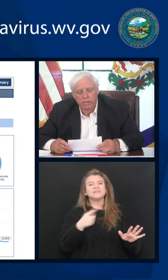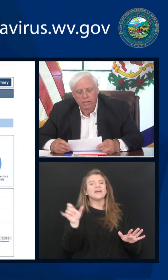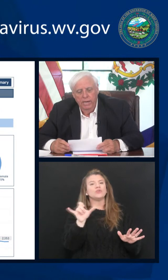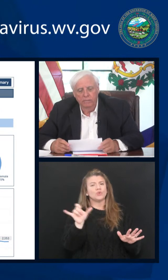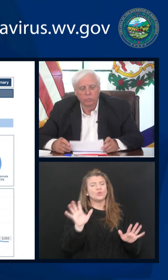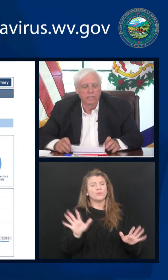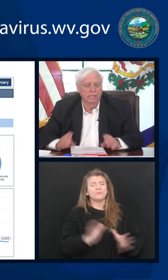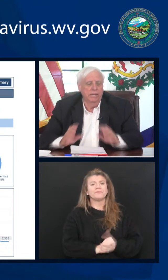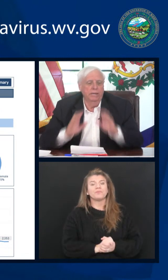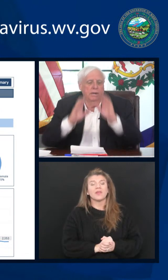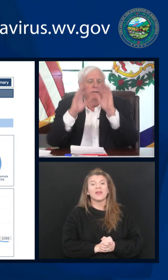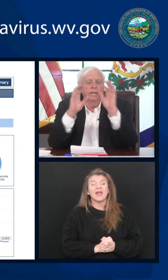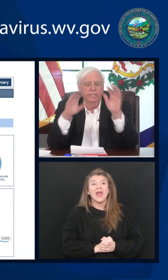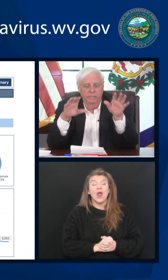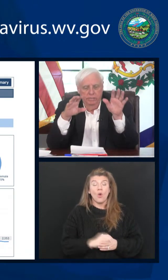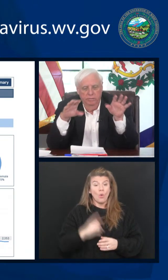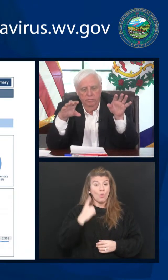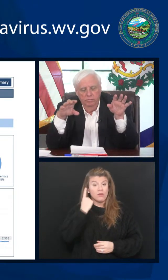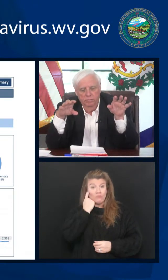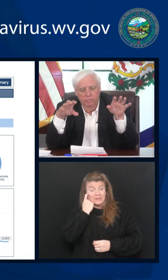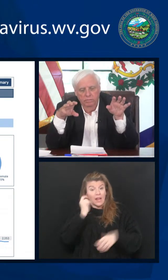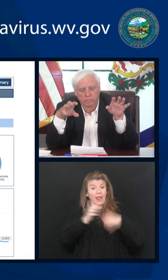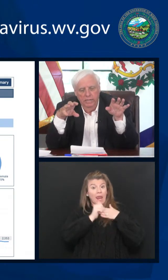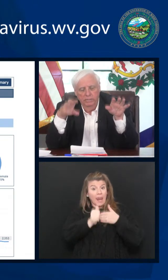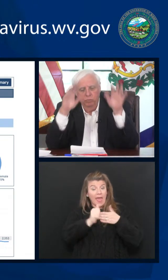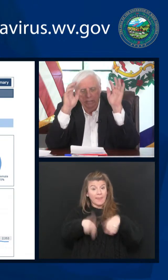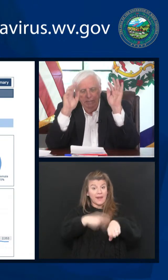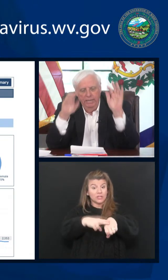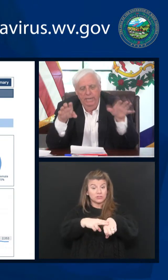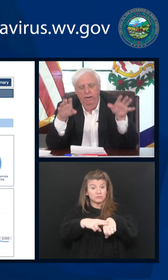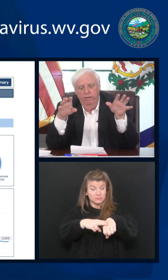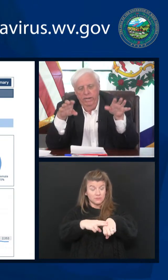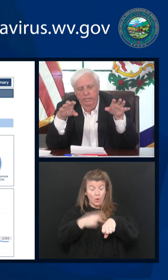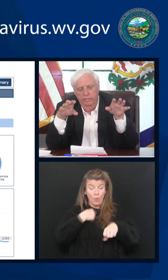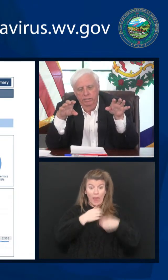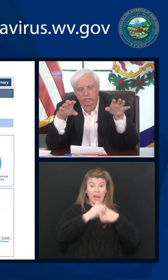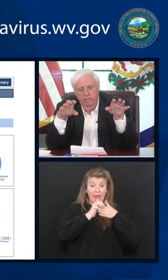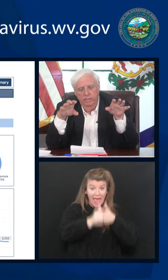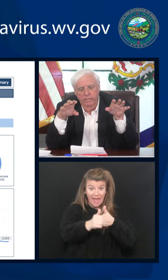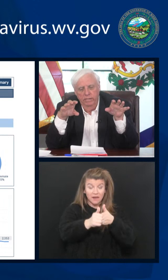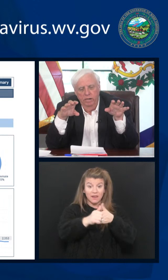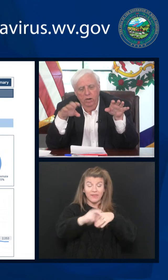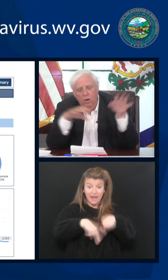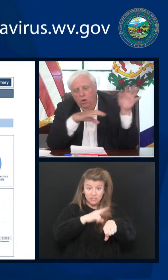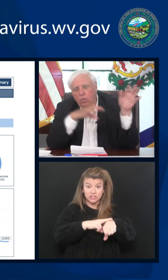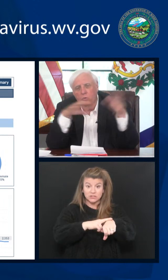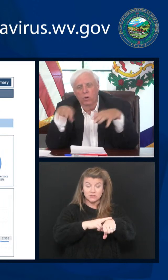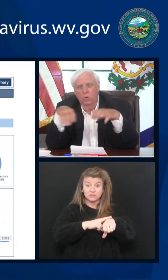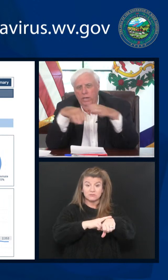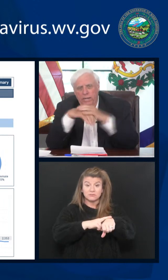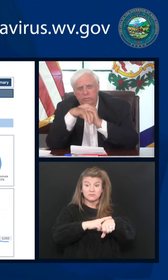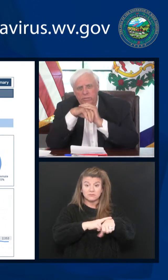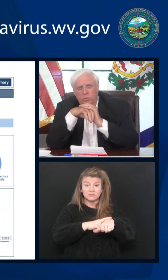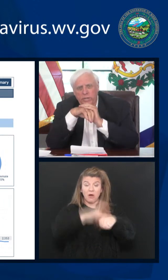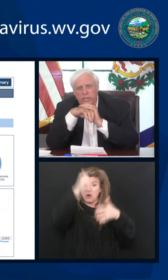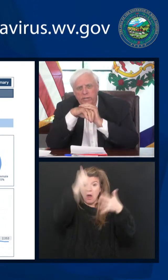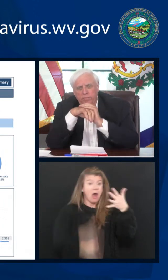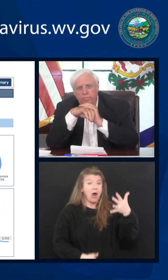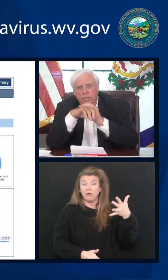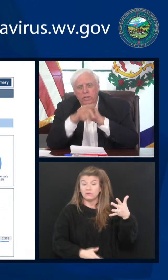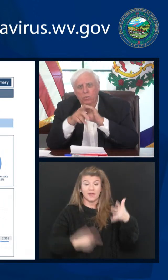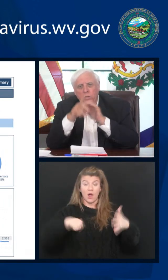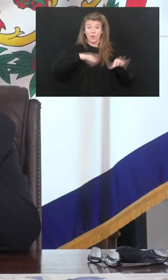As we led our nation in all the rollouts that we